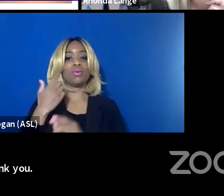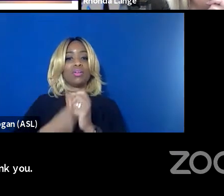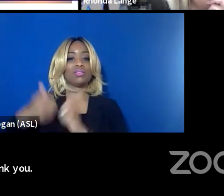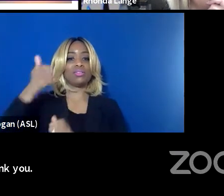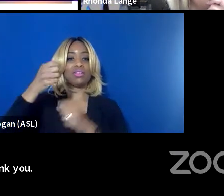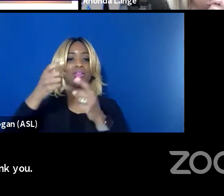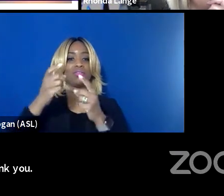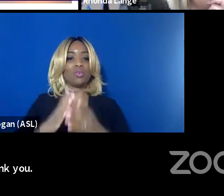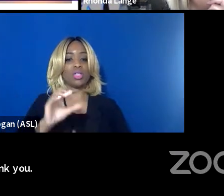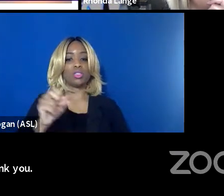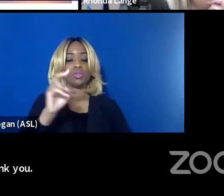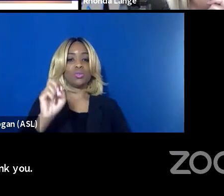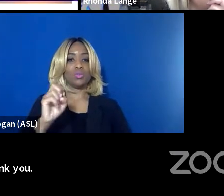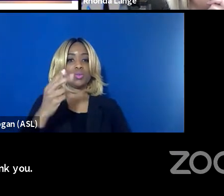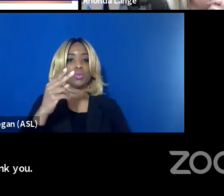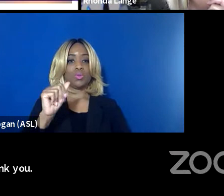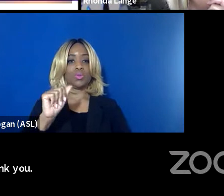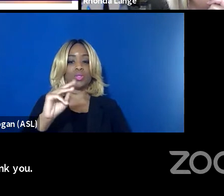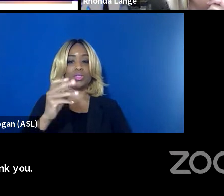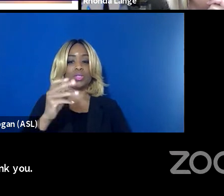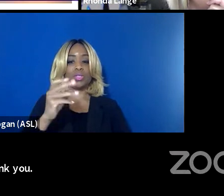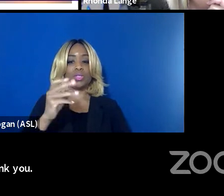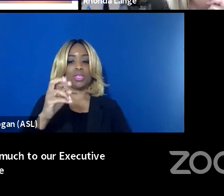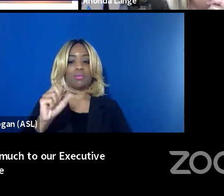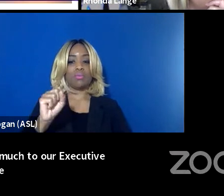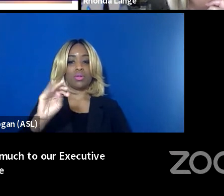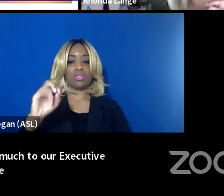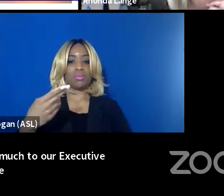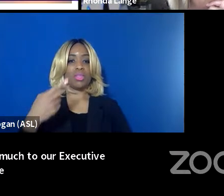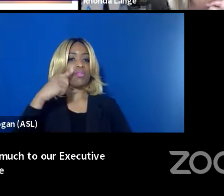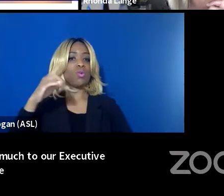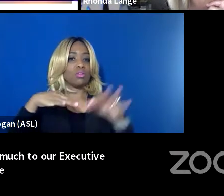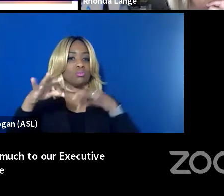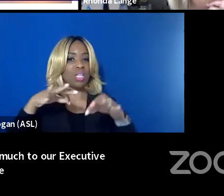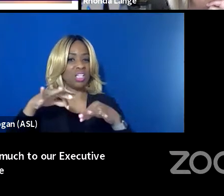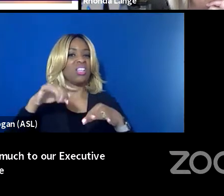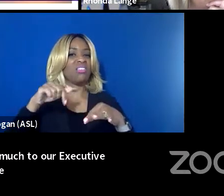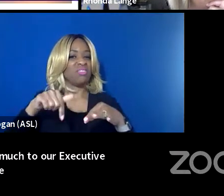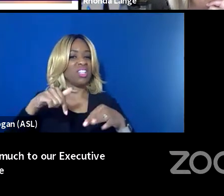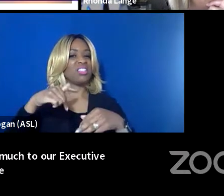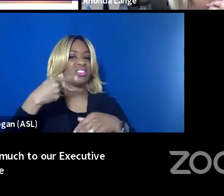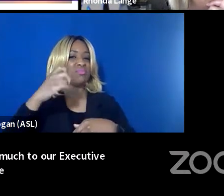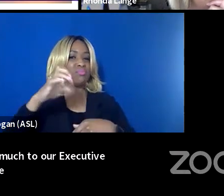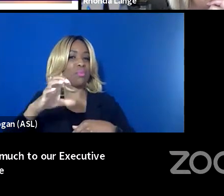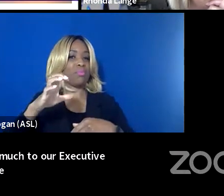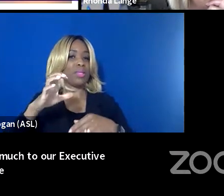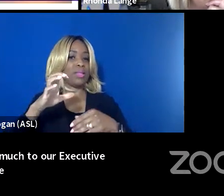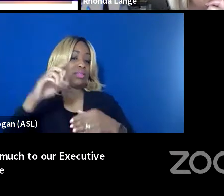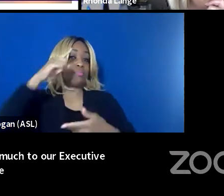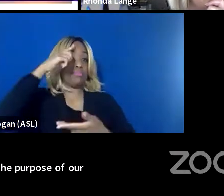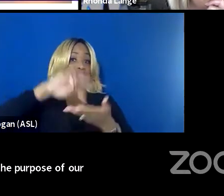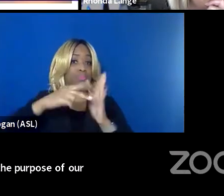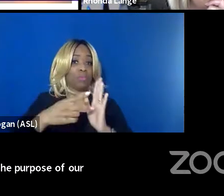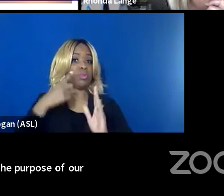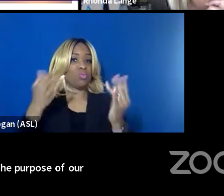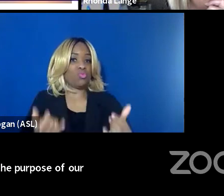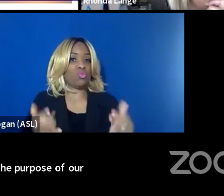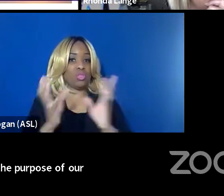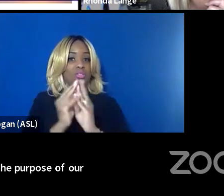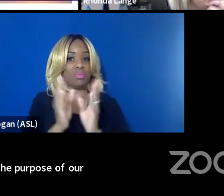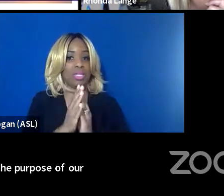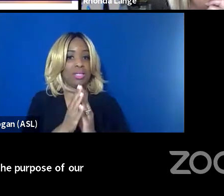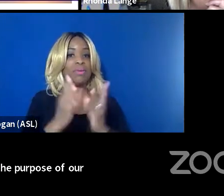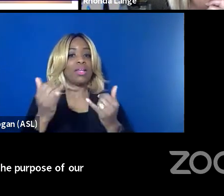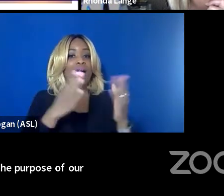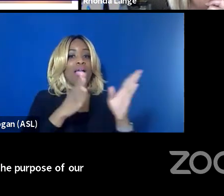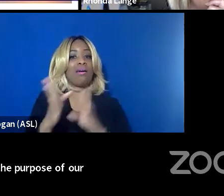director, Sue Hammersmith, for explaining the purpose of our public hearing. We'll move to public comment guidelines.